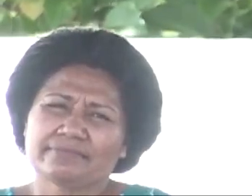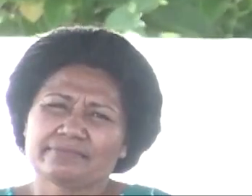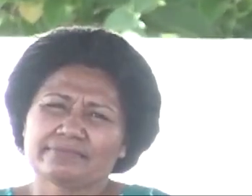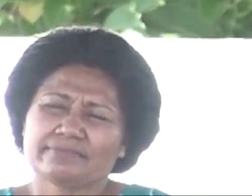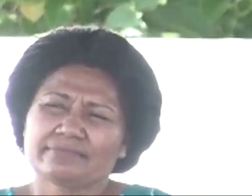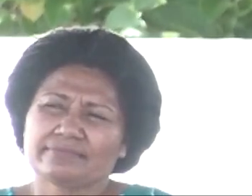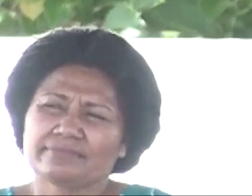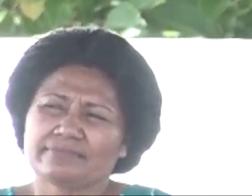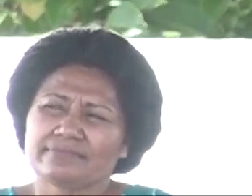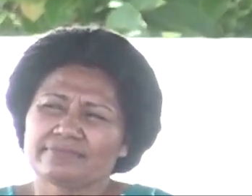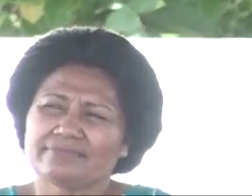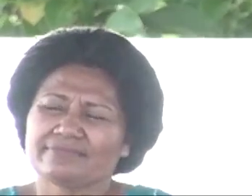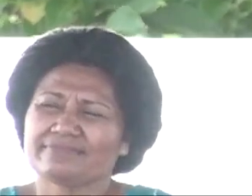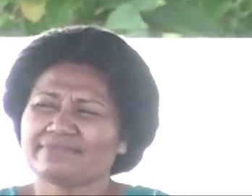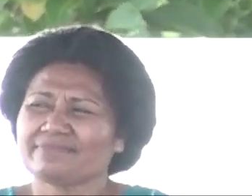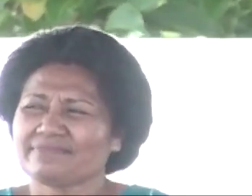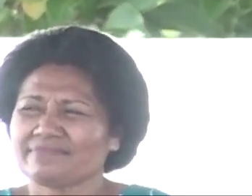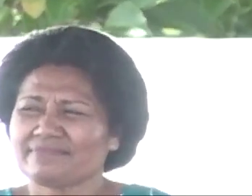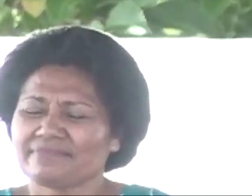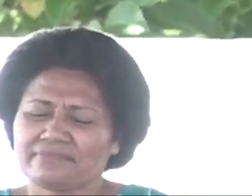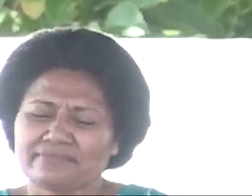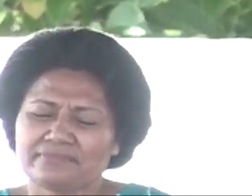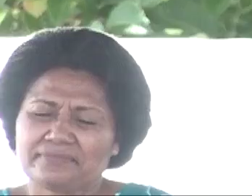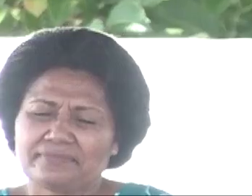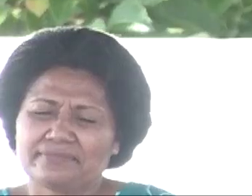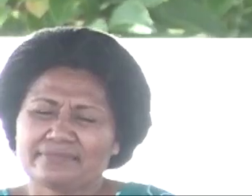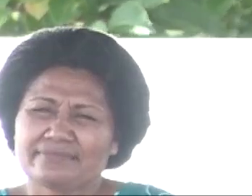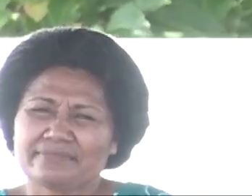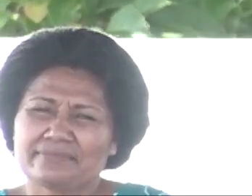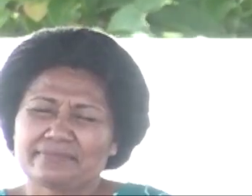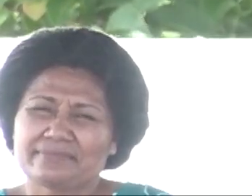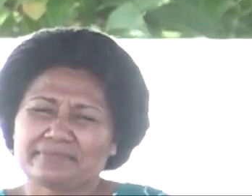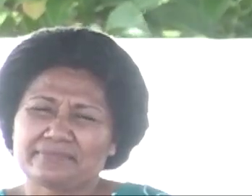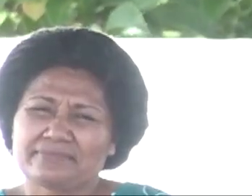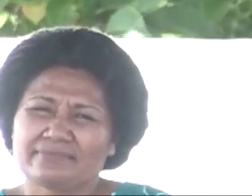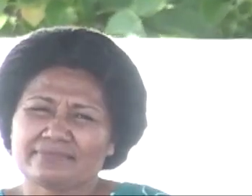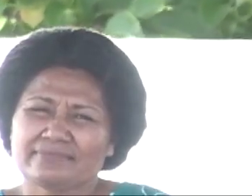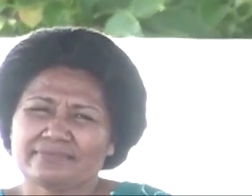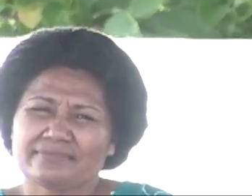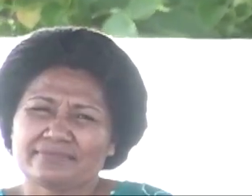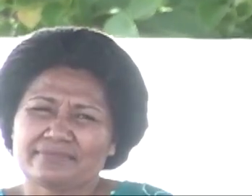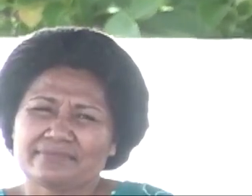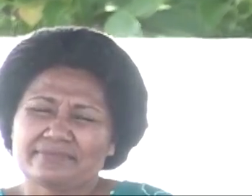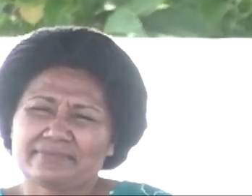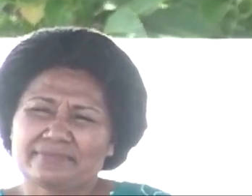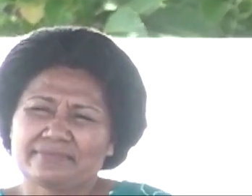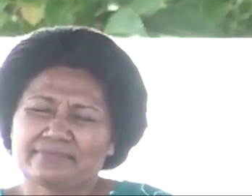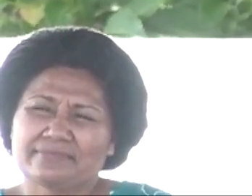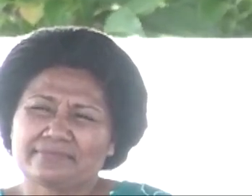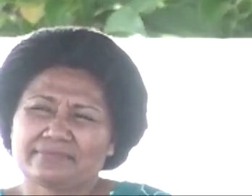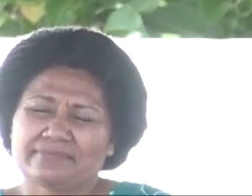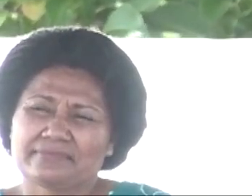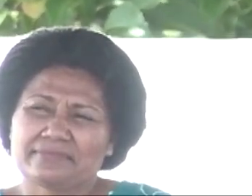I wish you all a successful and a blessed time here in Macuata, in Naravuka, in Wiliame. And I